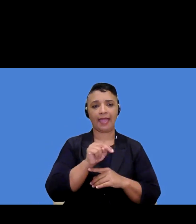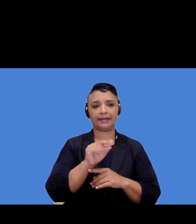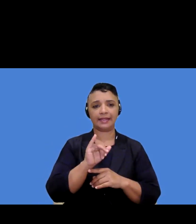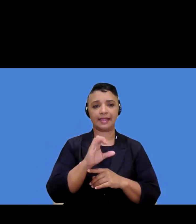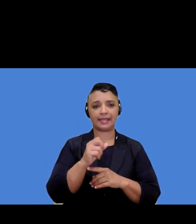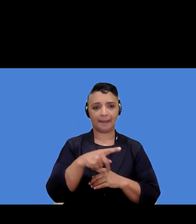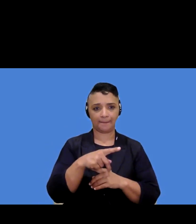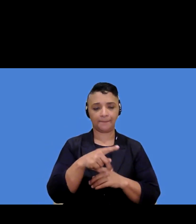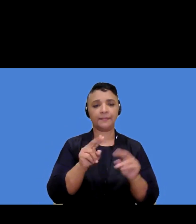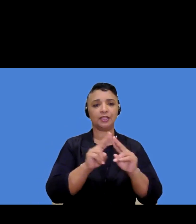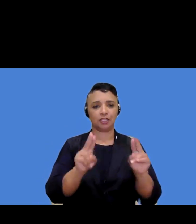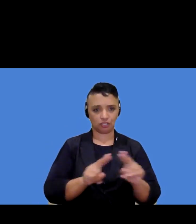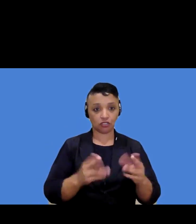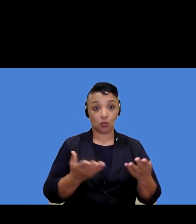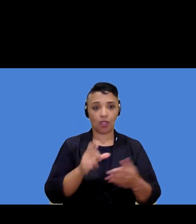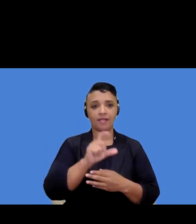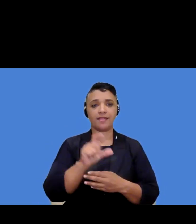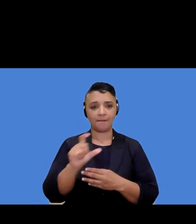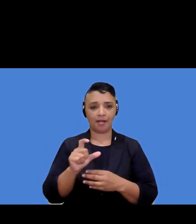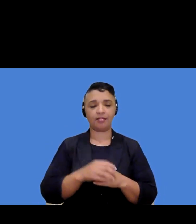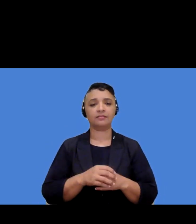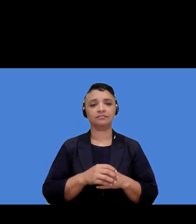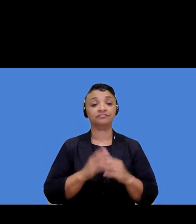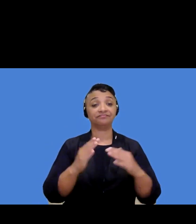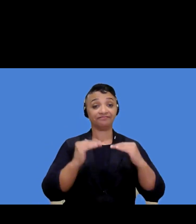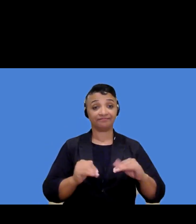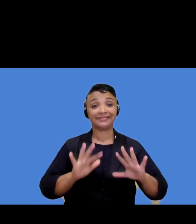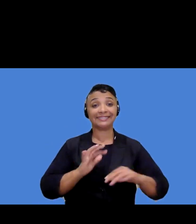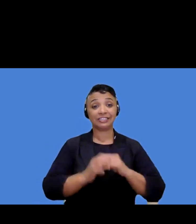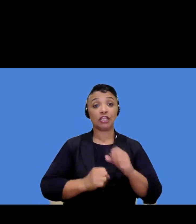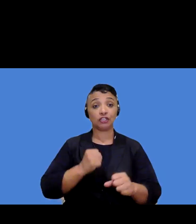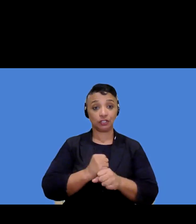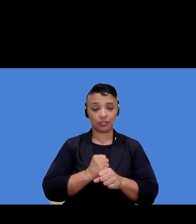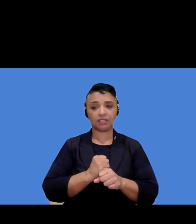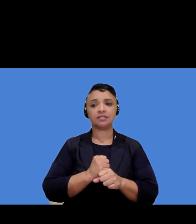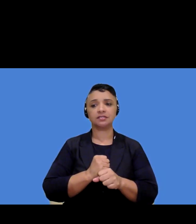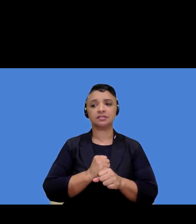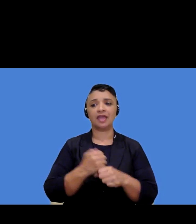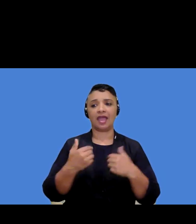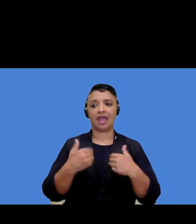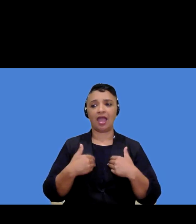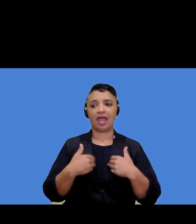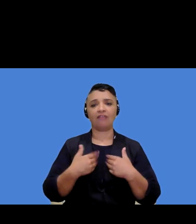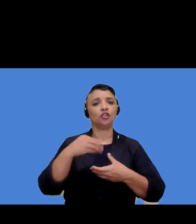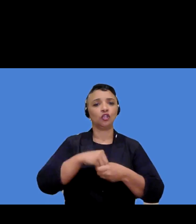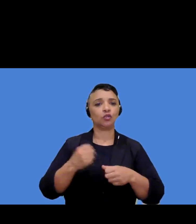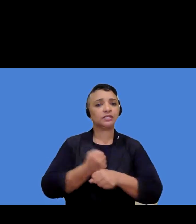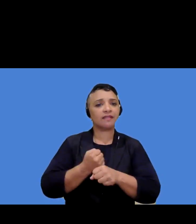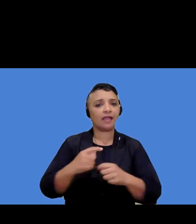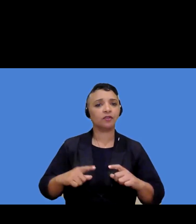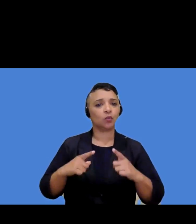decade in inclusive livelihood programs with both CBM Nepal and Handicap International